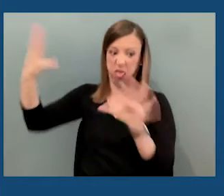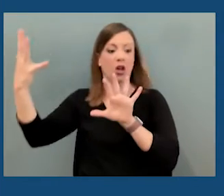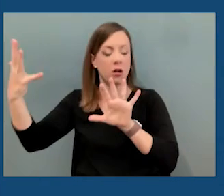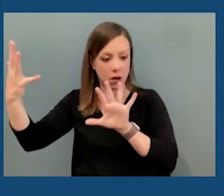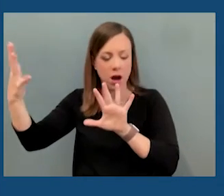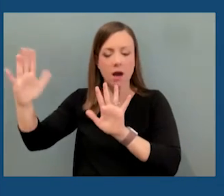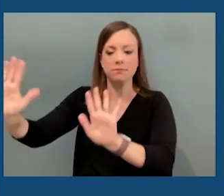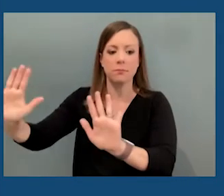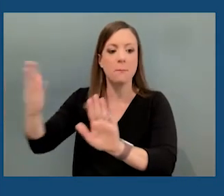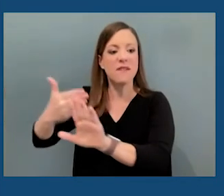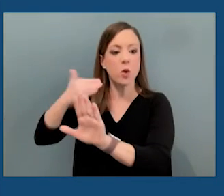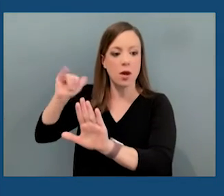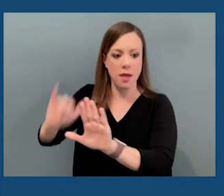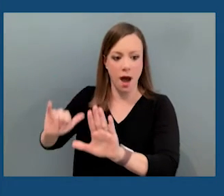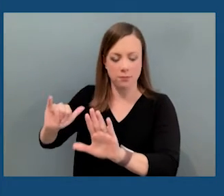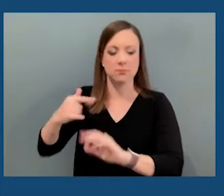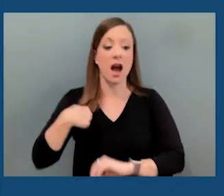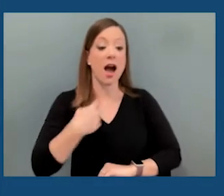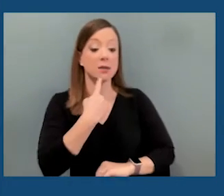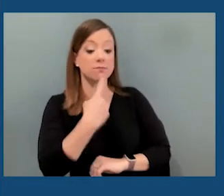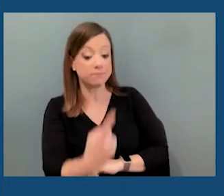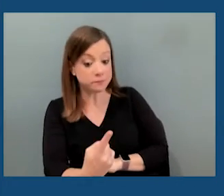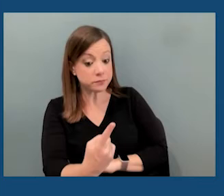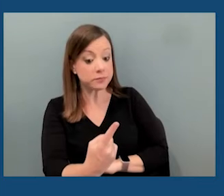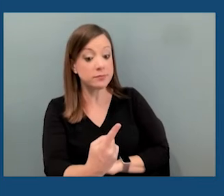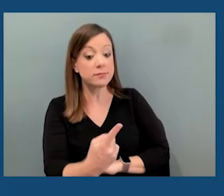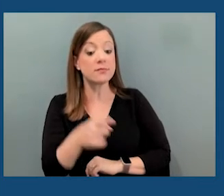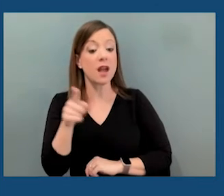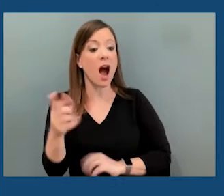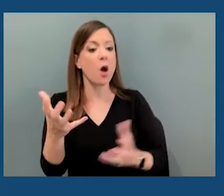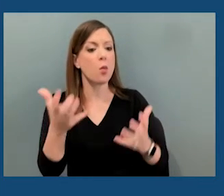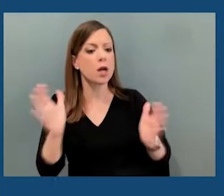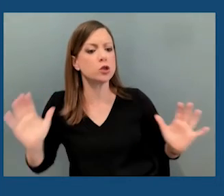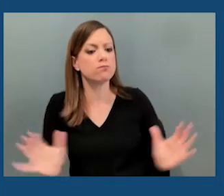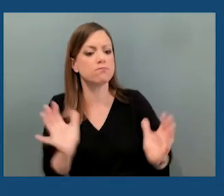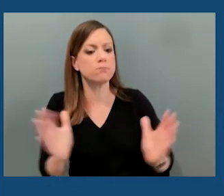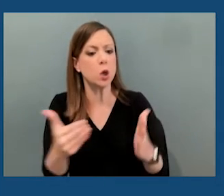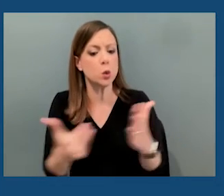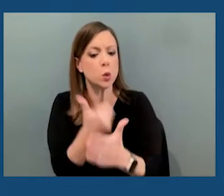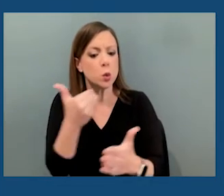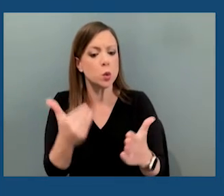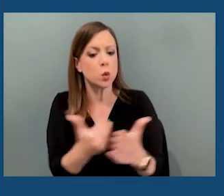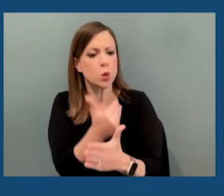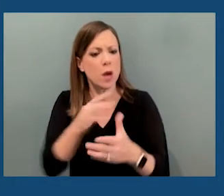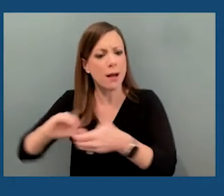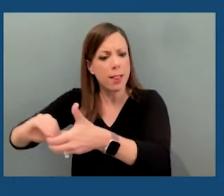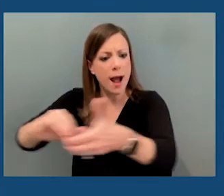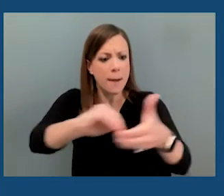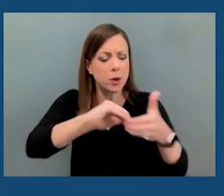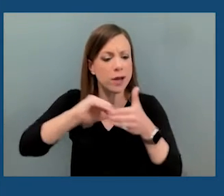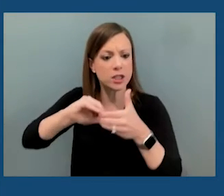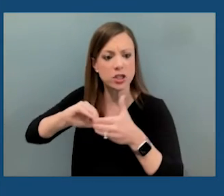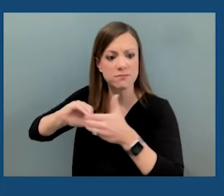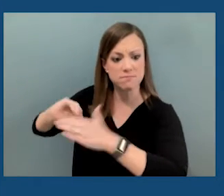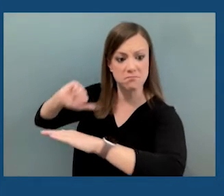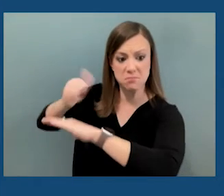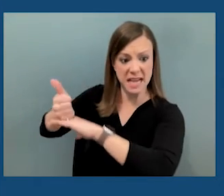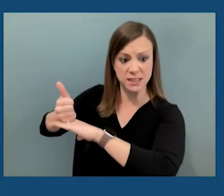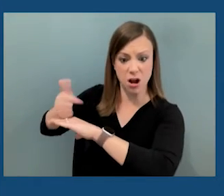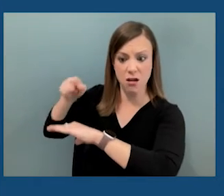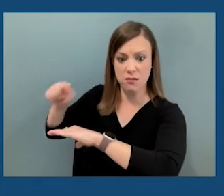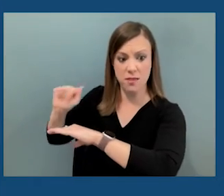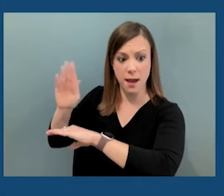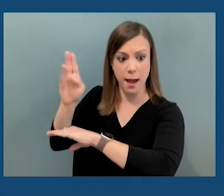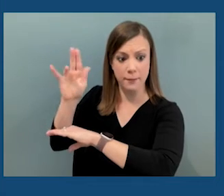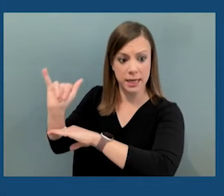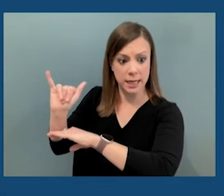of collaboration based on the ABNY model that's been in place for 50 years, bringing people together